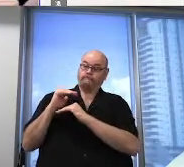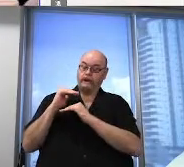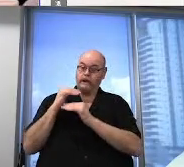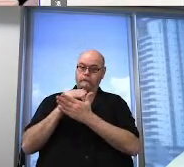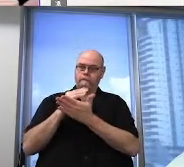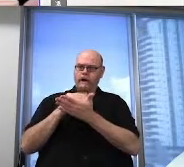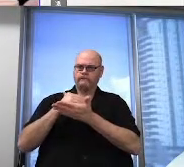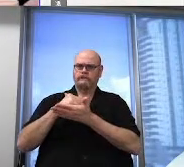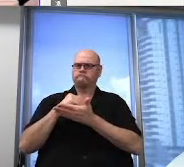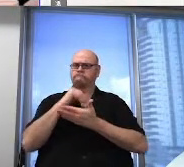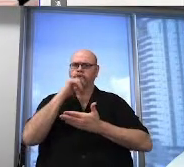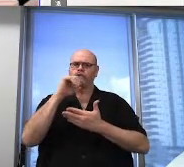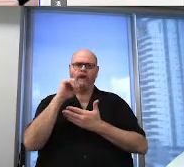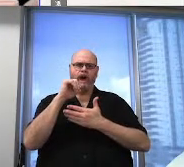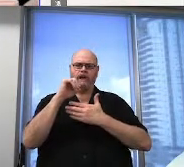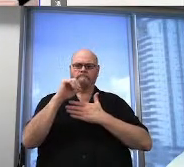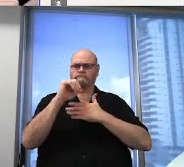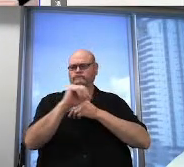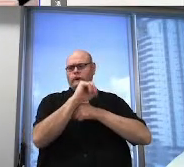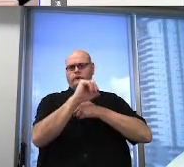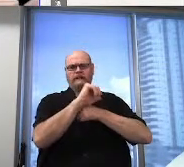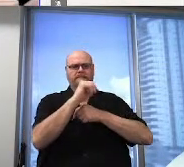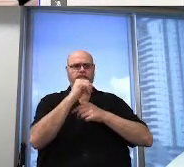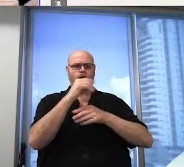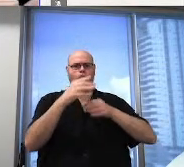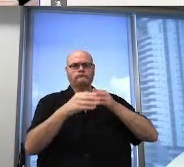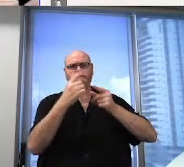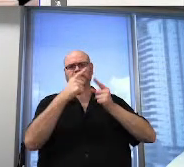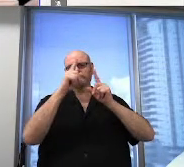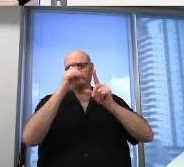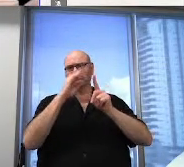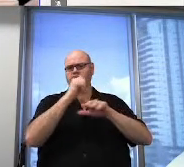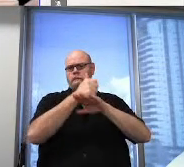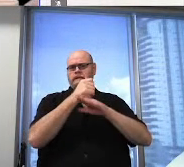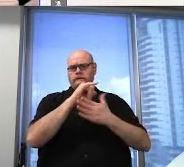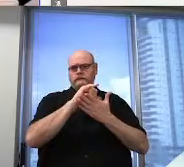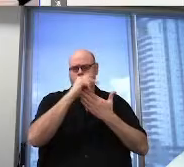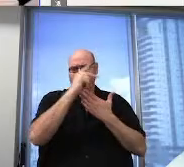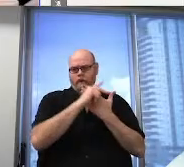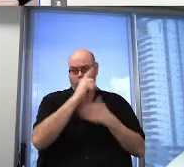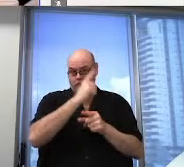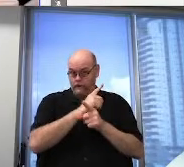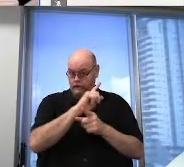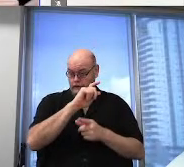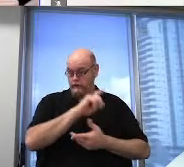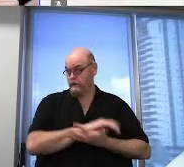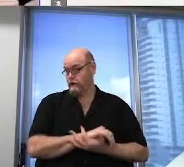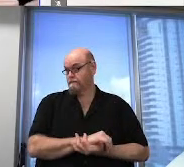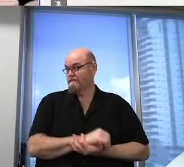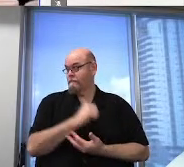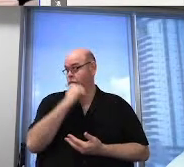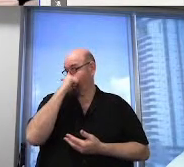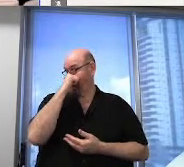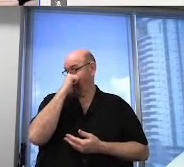not jeopardizing the ultimate success of implementation of the program, right?